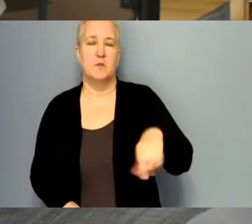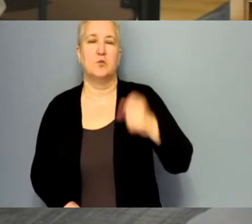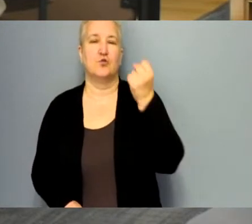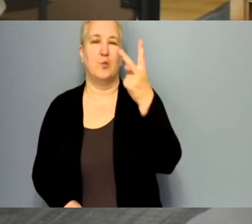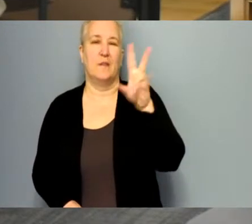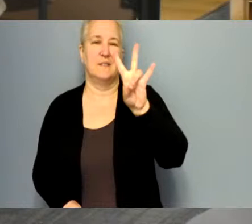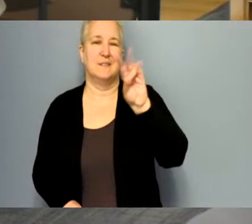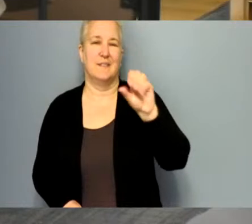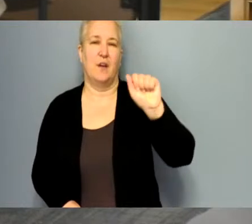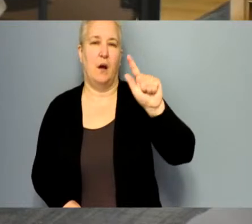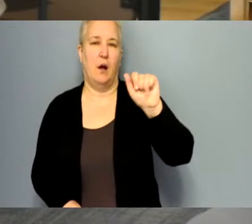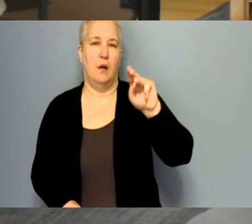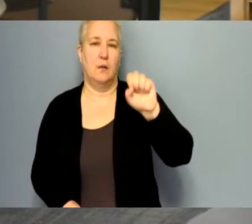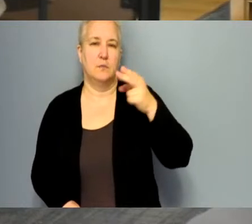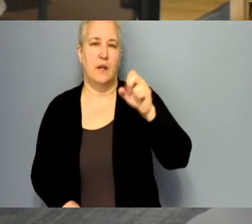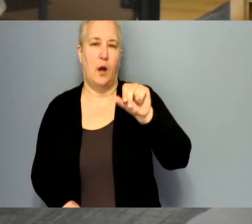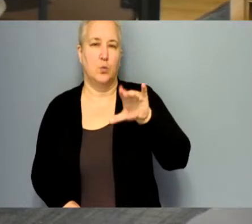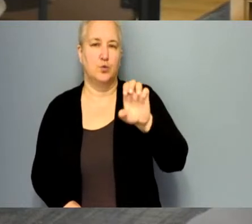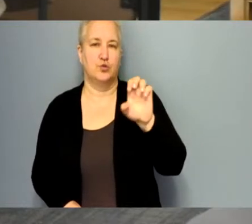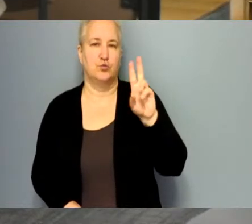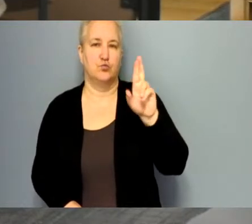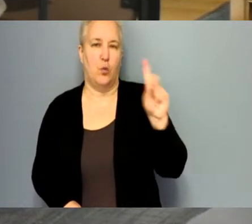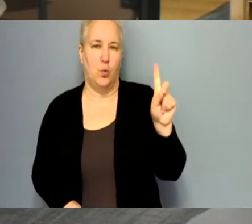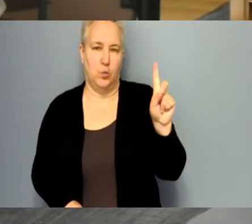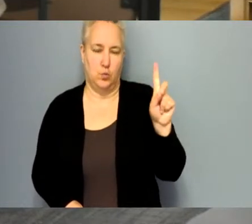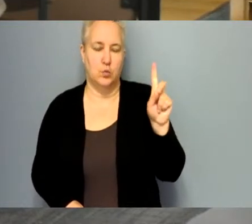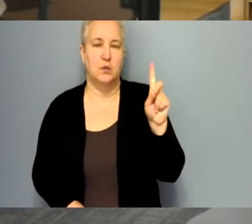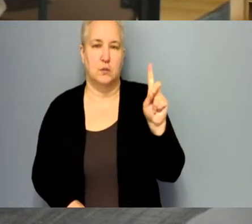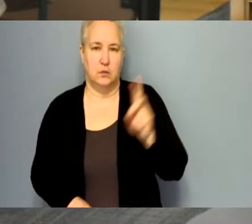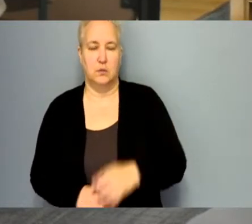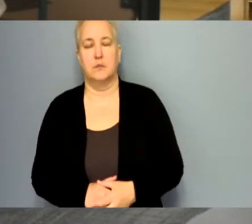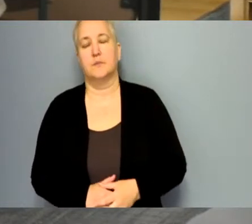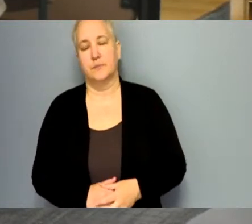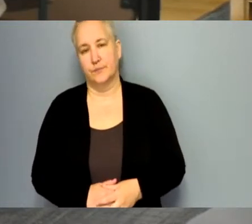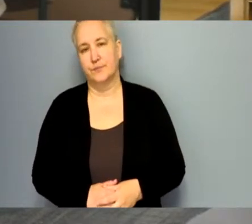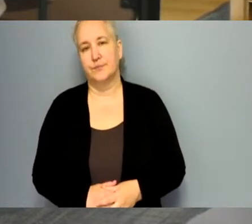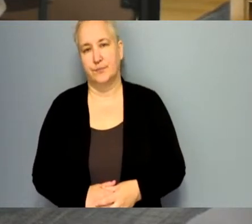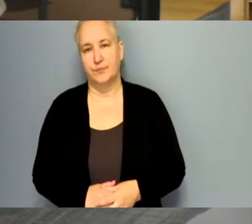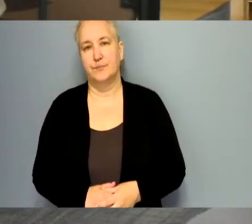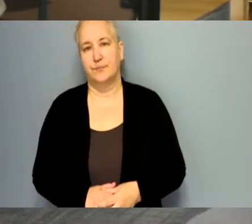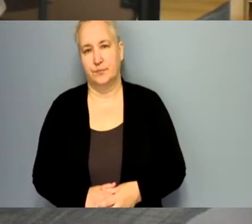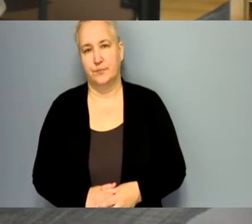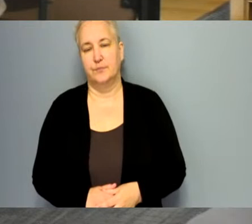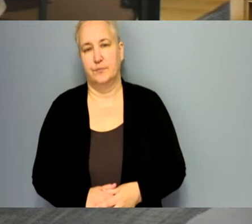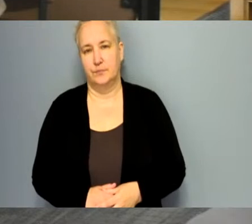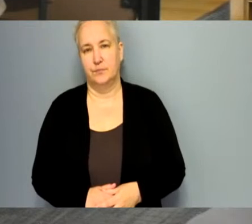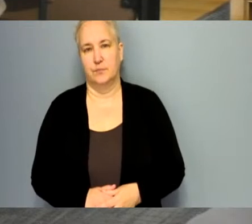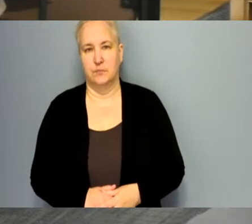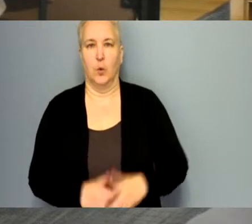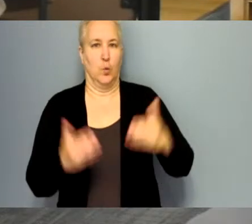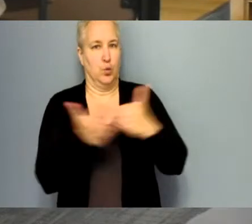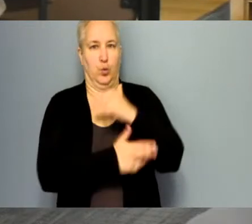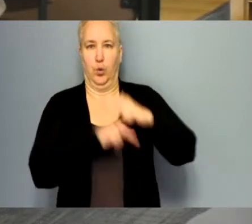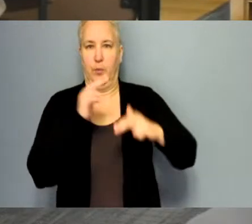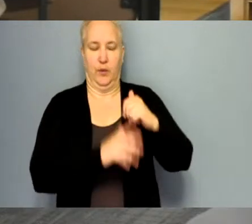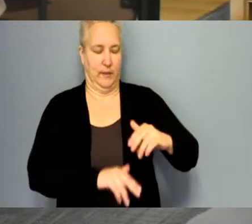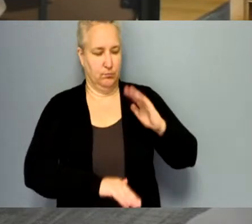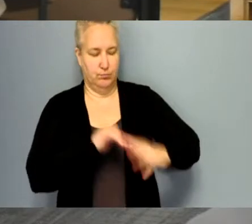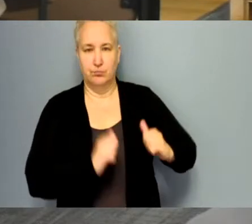1270 Amsas Road, which is actually being built from the ground up.